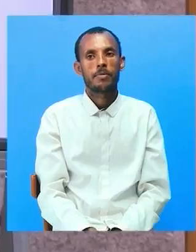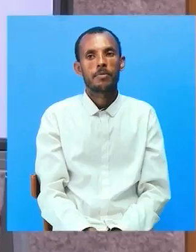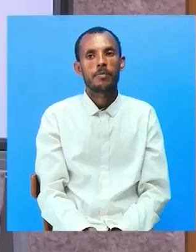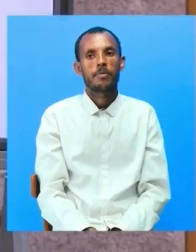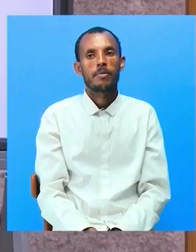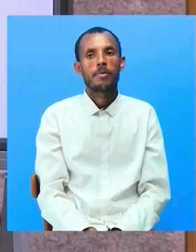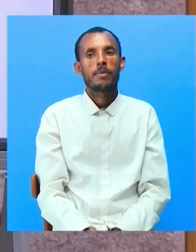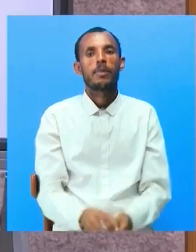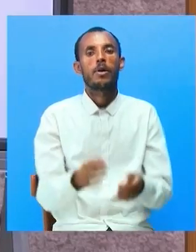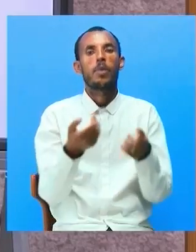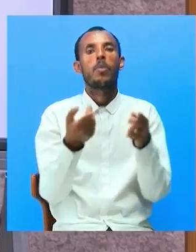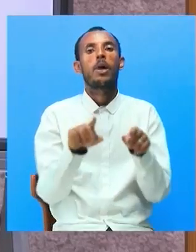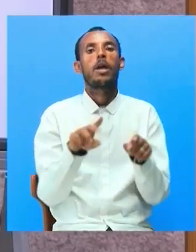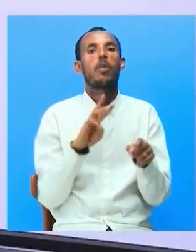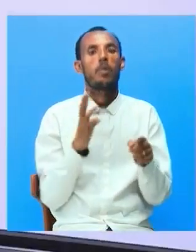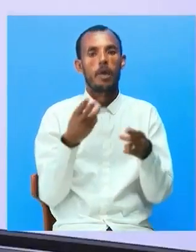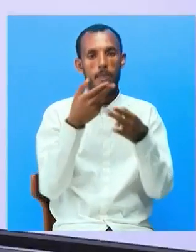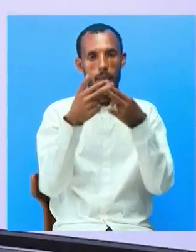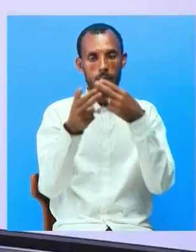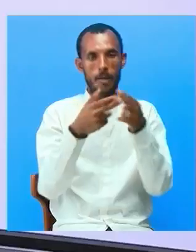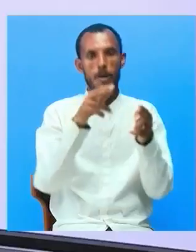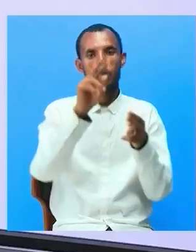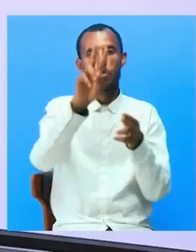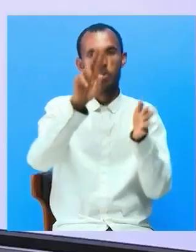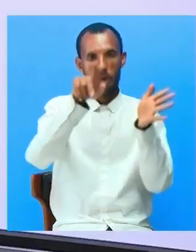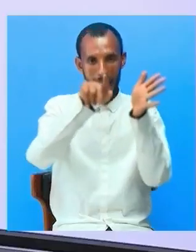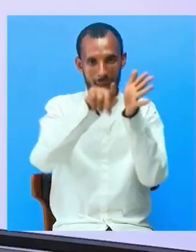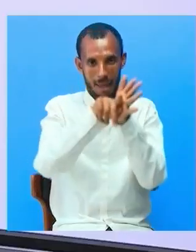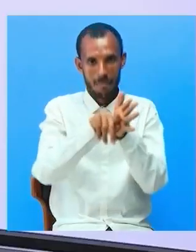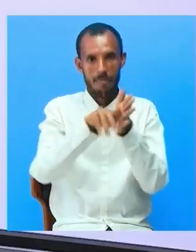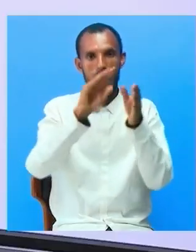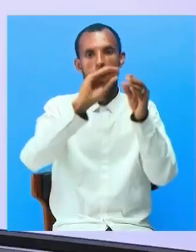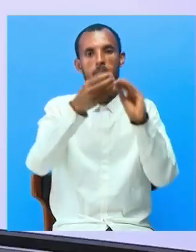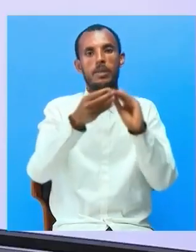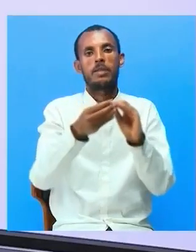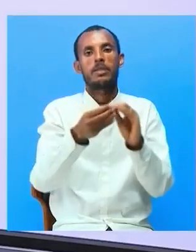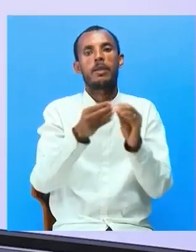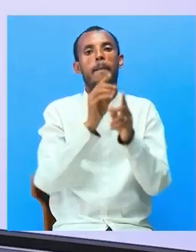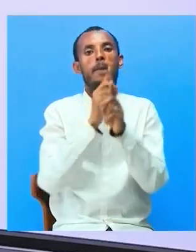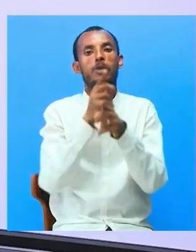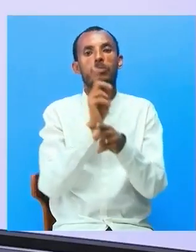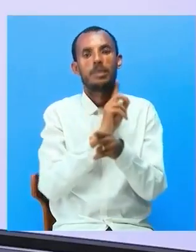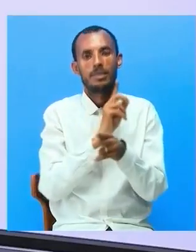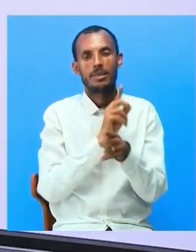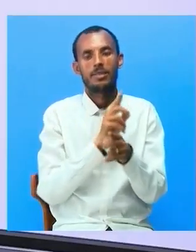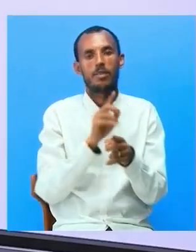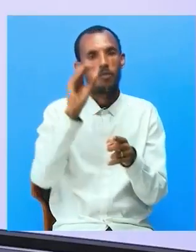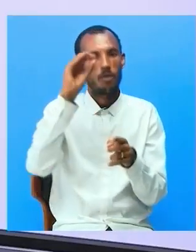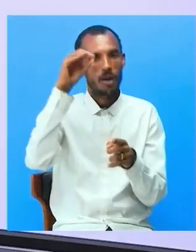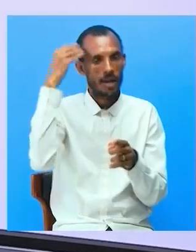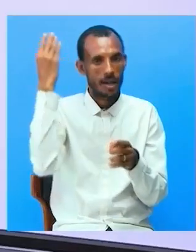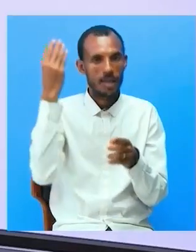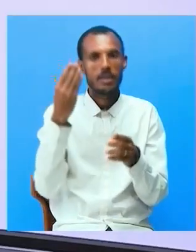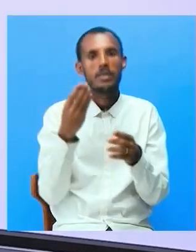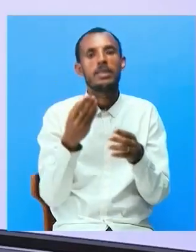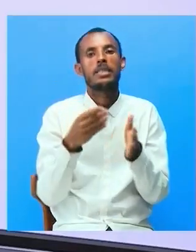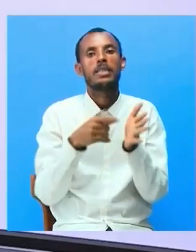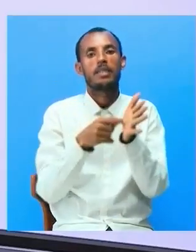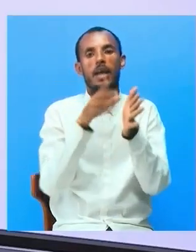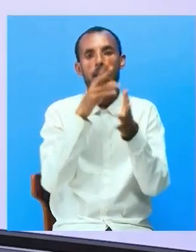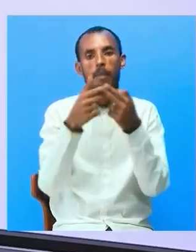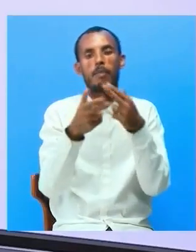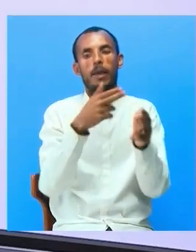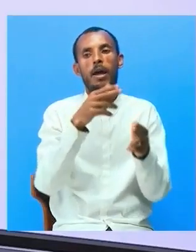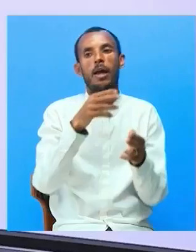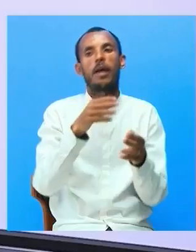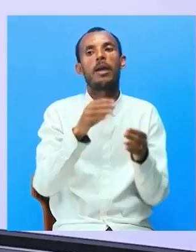So when you multiply two negative integers, simply forget the sign and then multiply the numbers. 2 and 1,